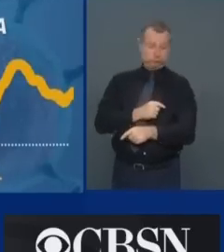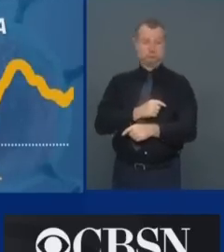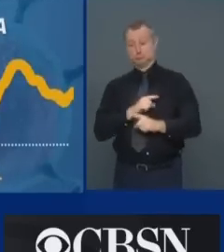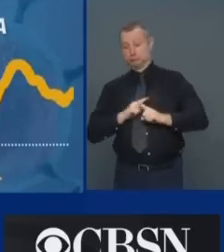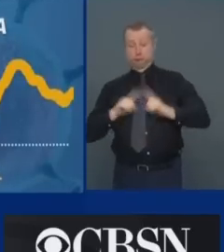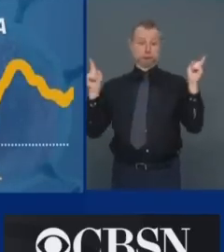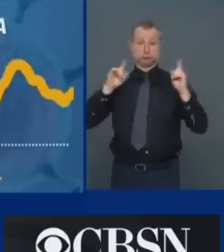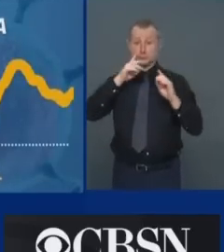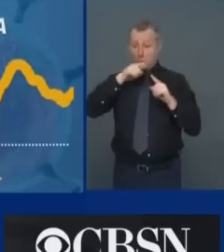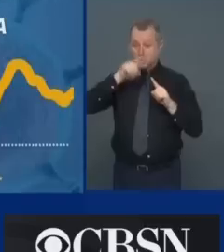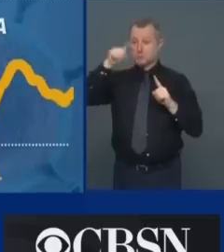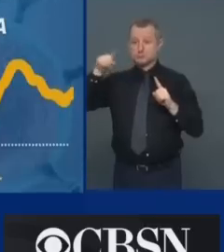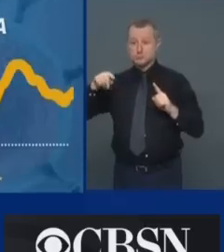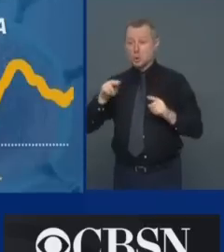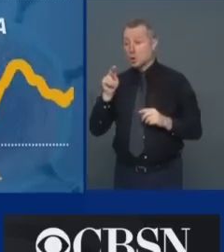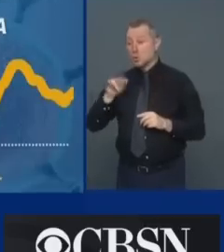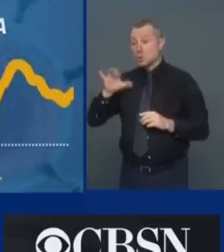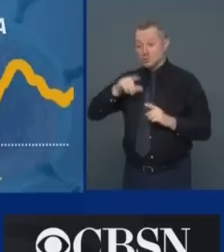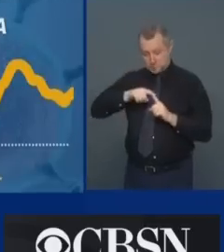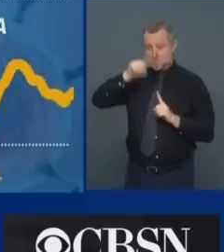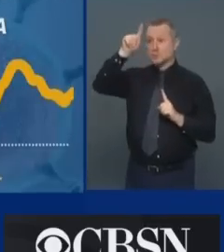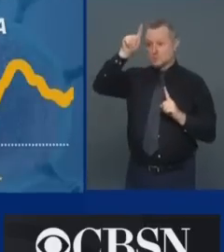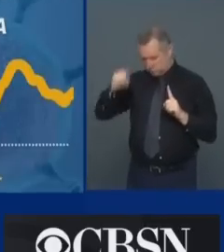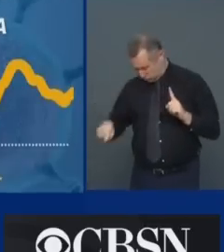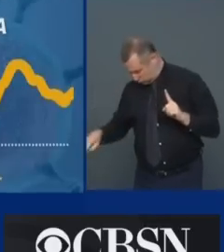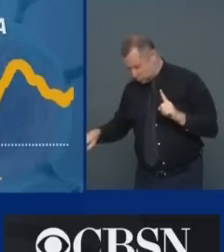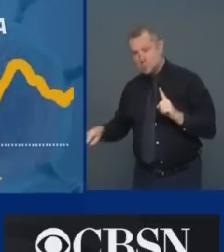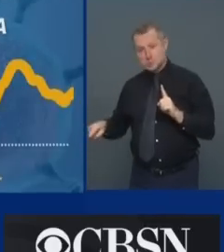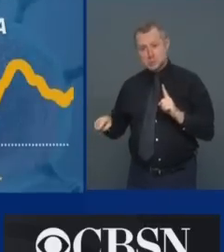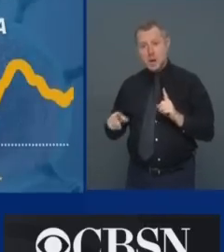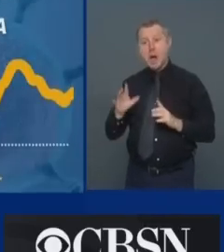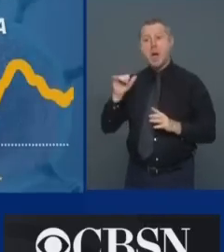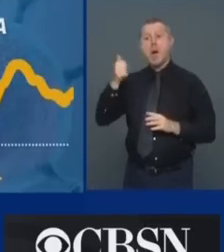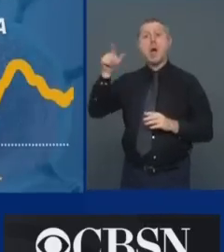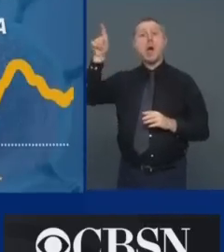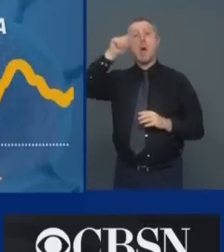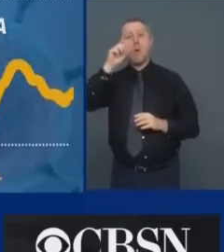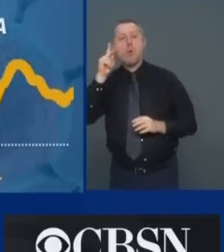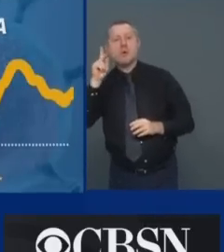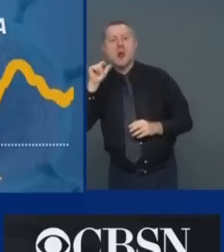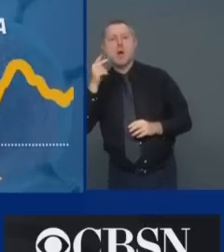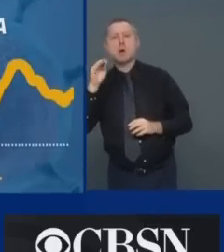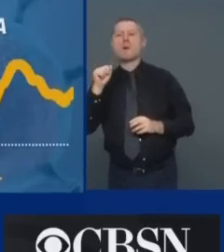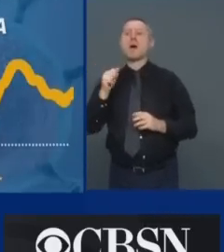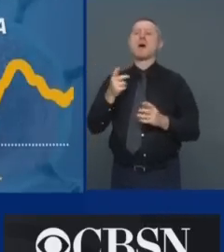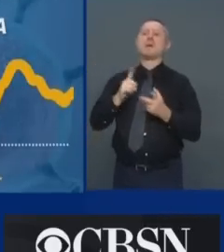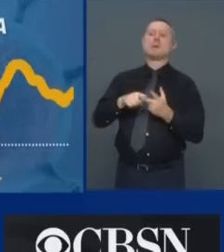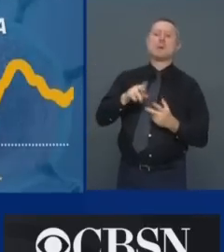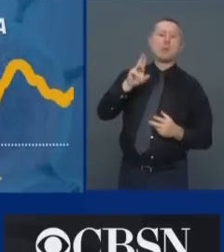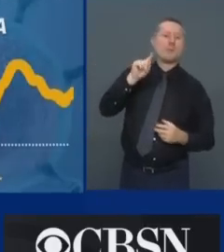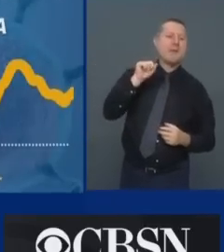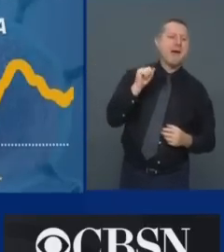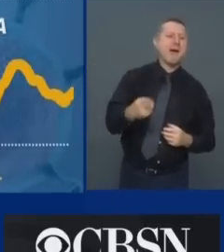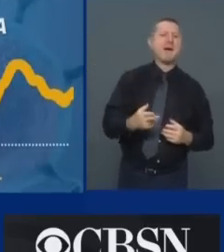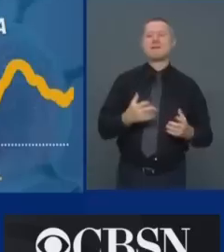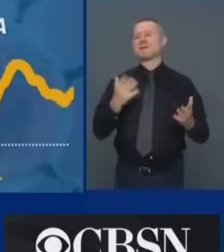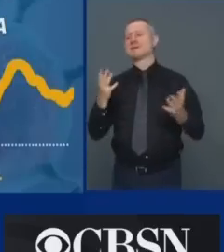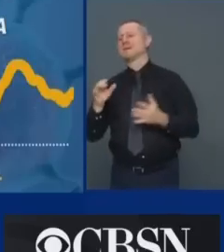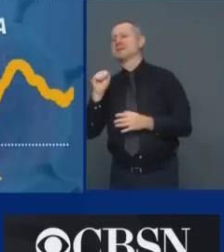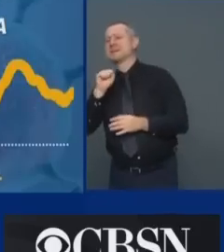at Oklahoma, look at South Dakota, look at Utah, look at the country overall. It's going up. It's going